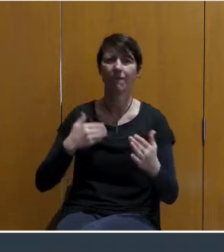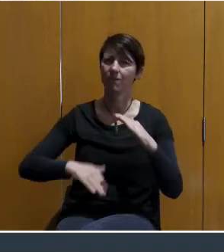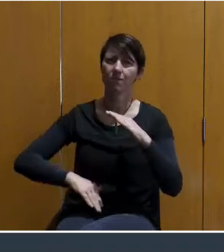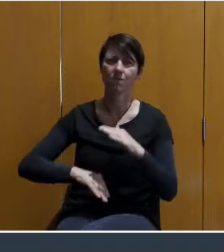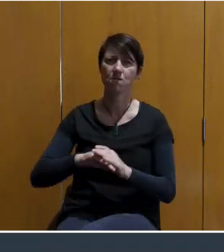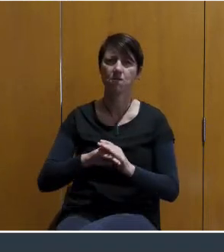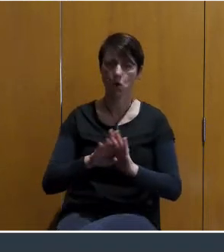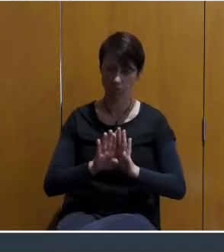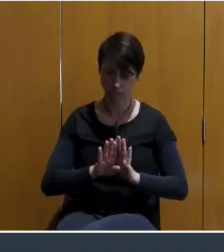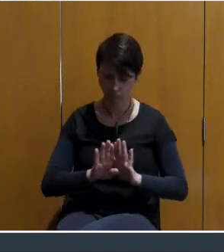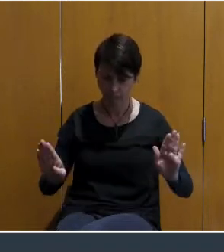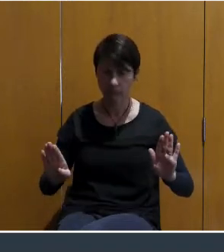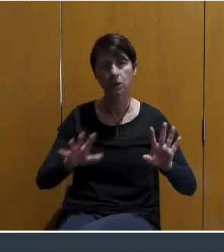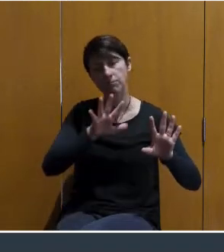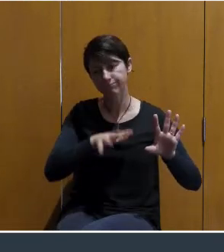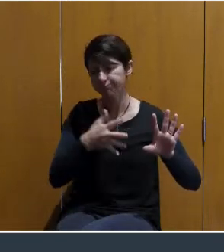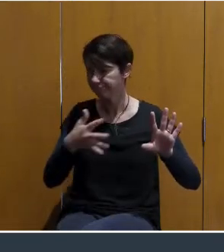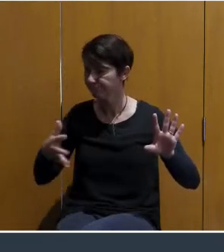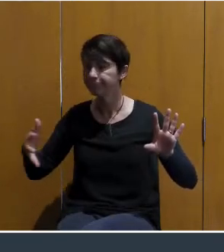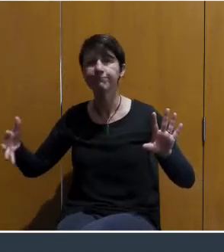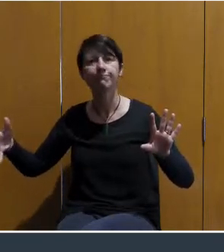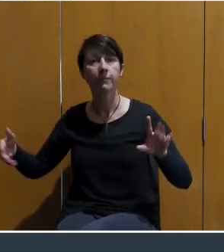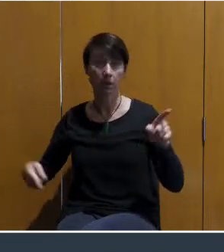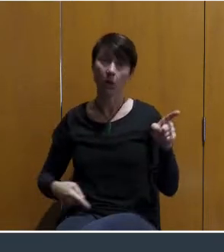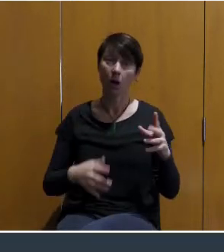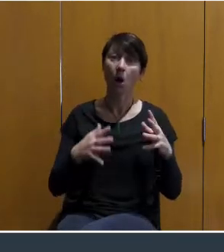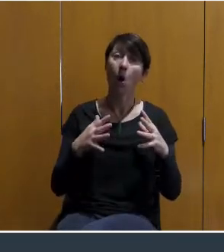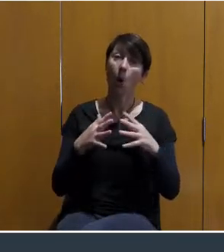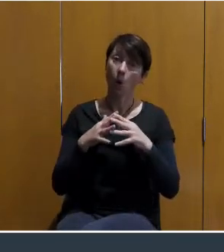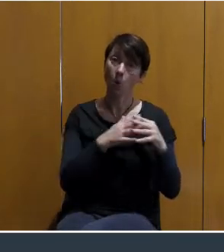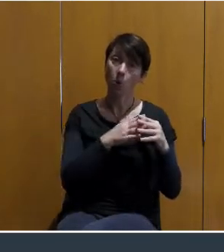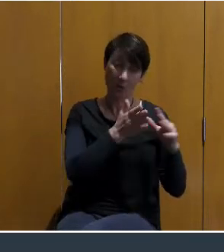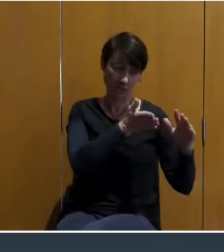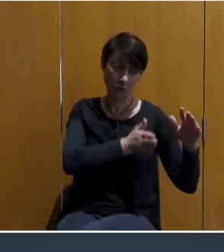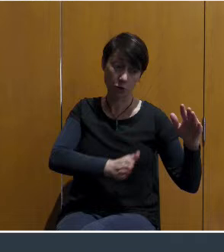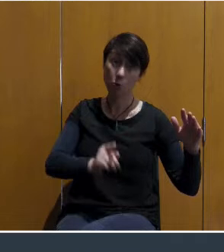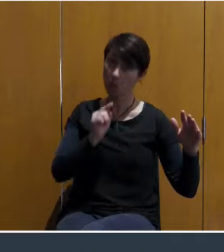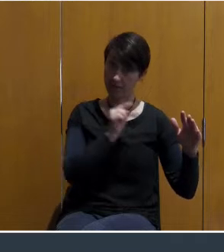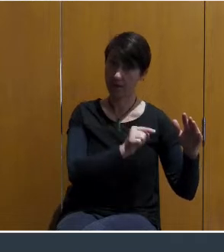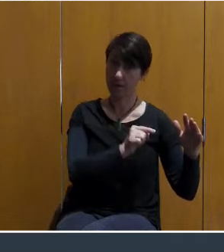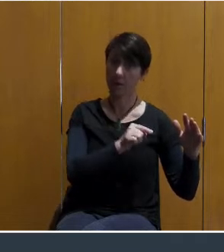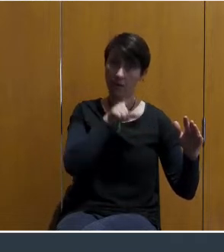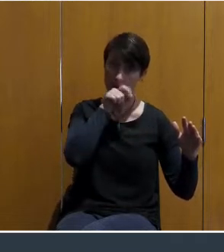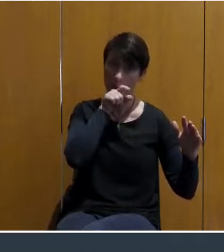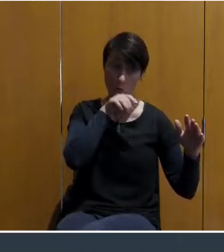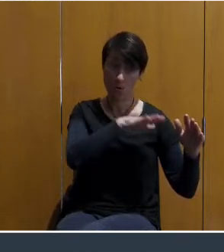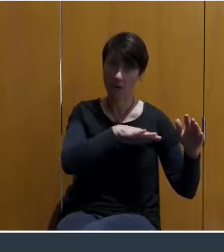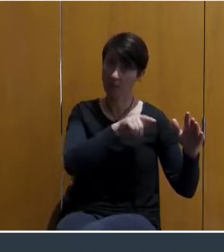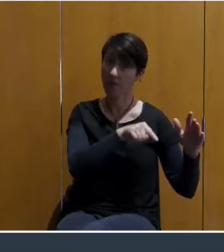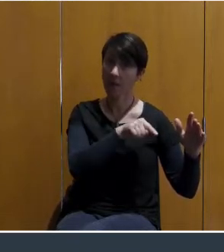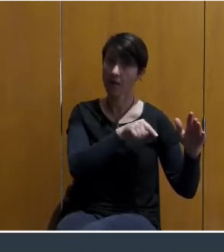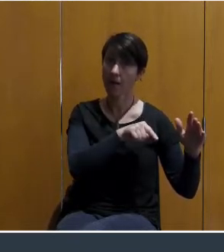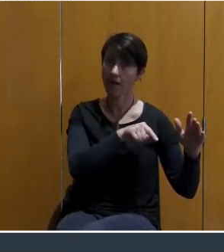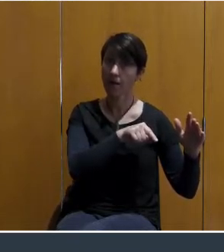on the beach walk on West Shore there, where I've seen it's been designated for the birds, you know, having a